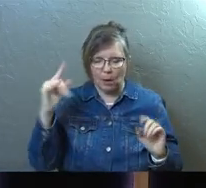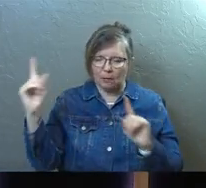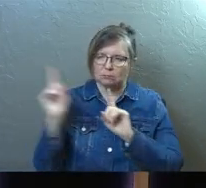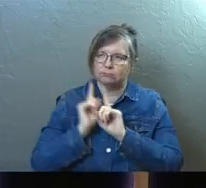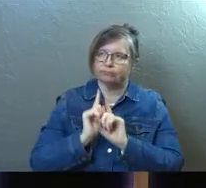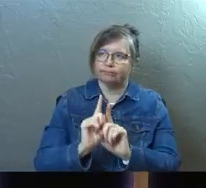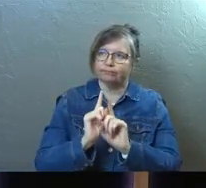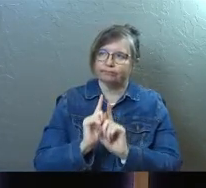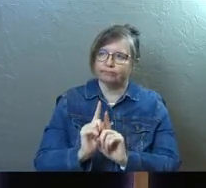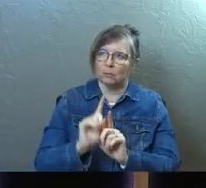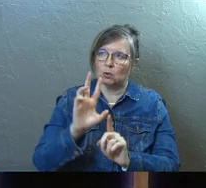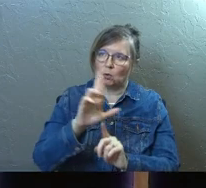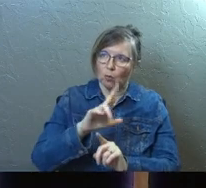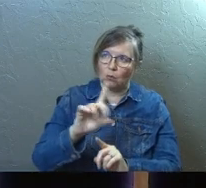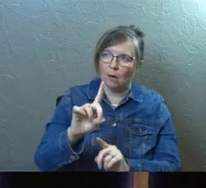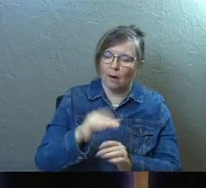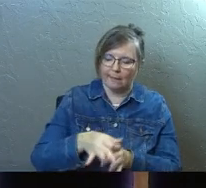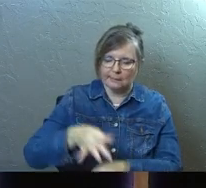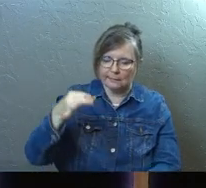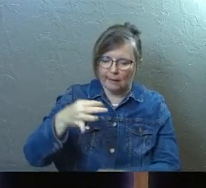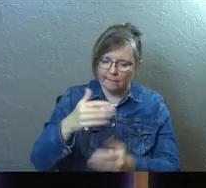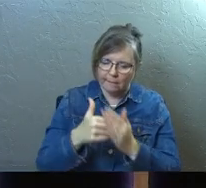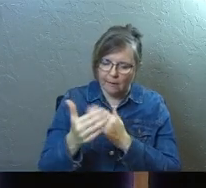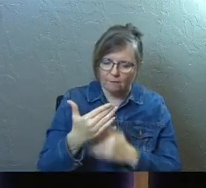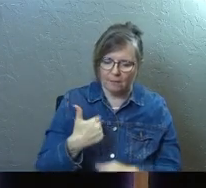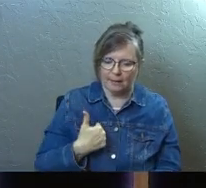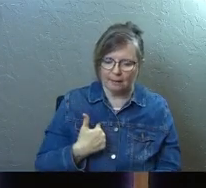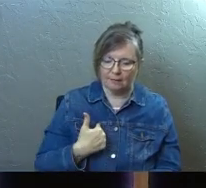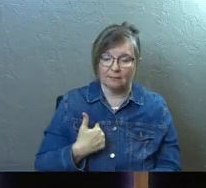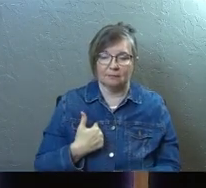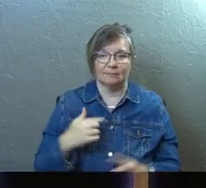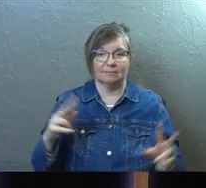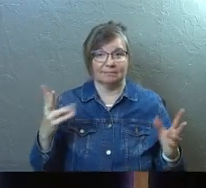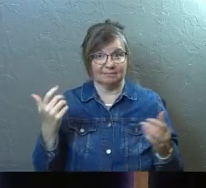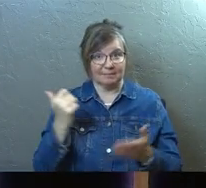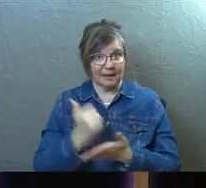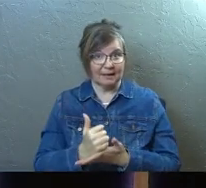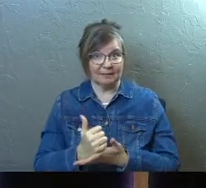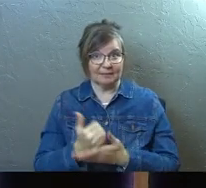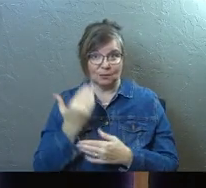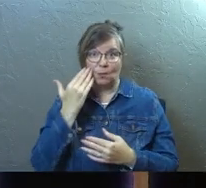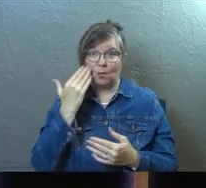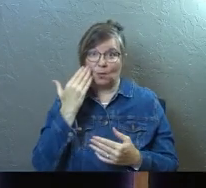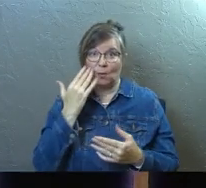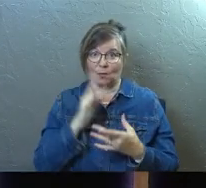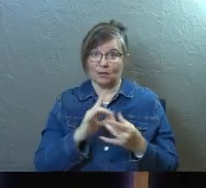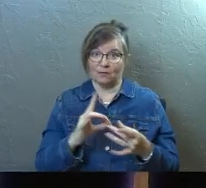me. Amen? Amen. We know this one. This is a big one.